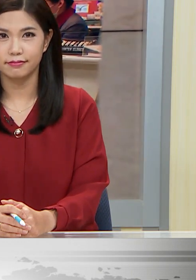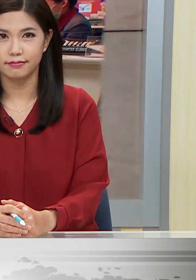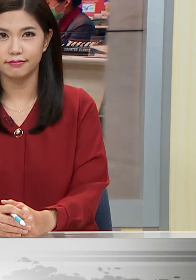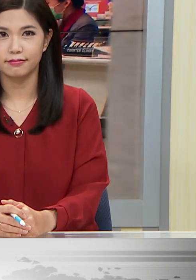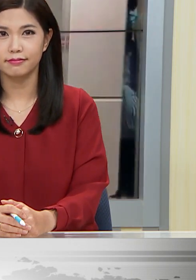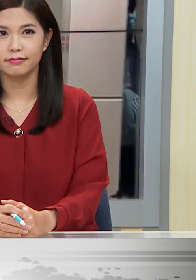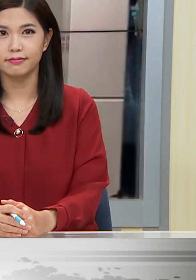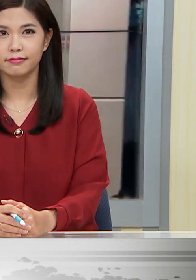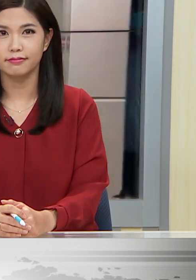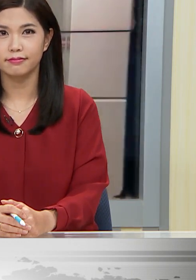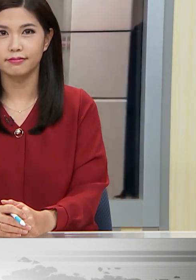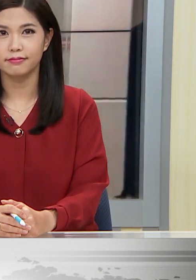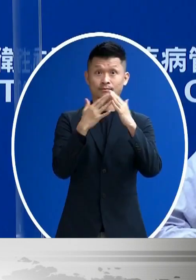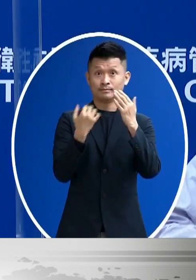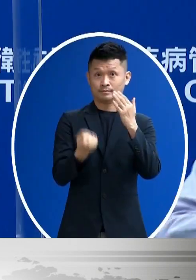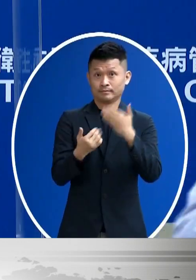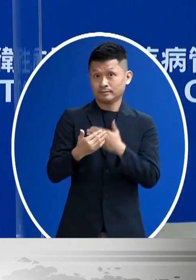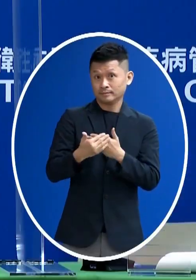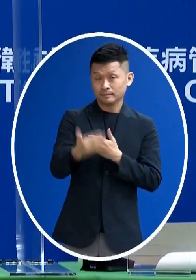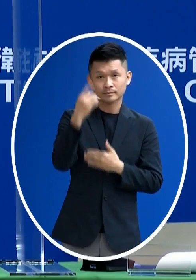CECC.